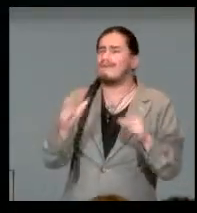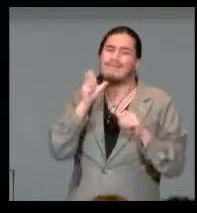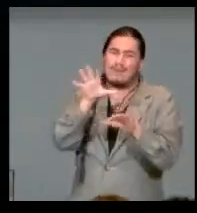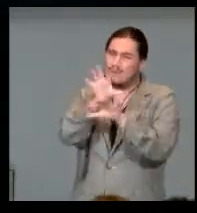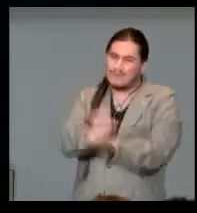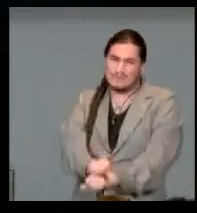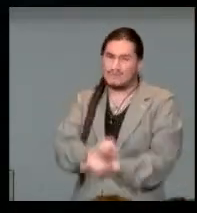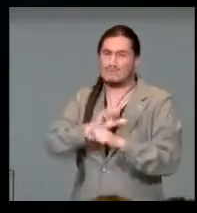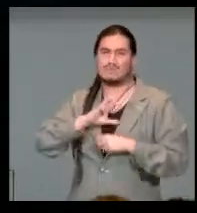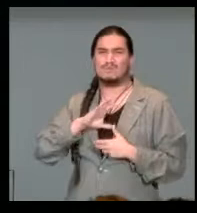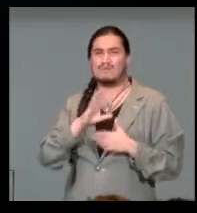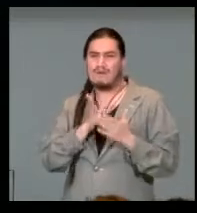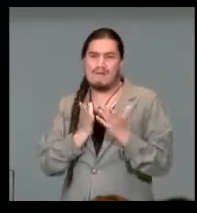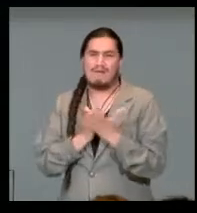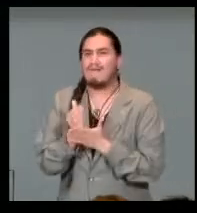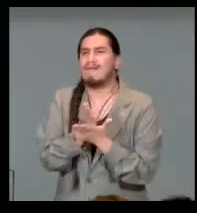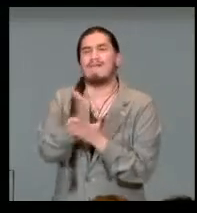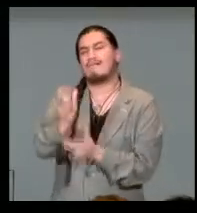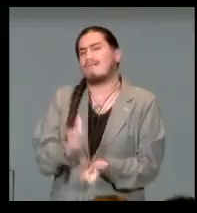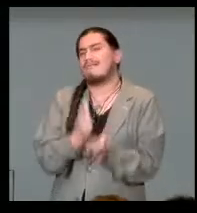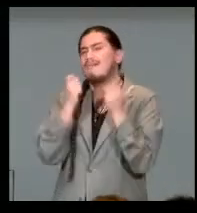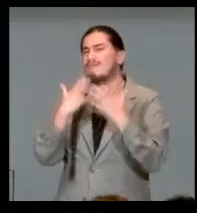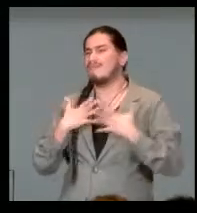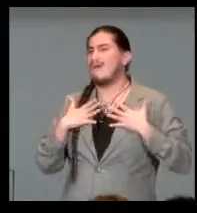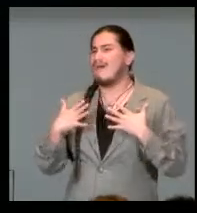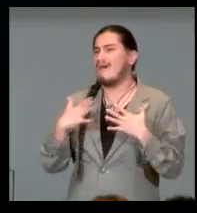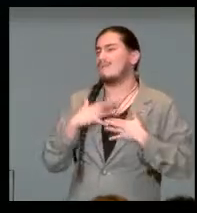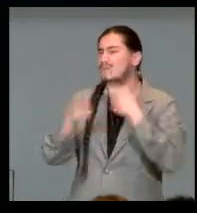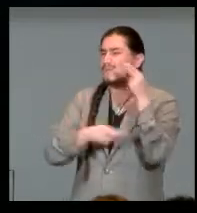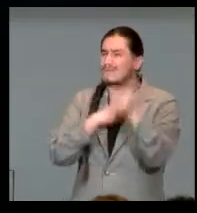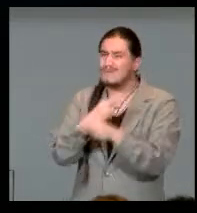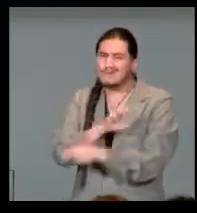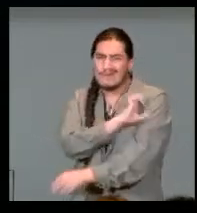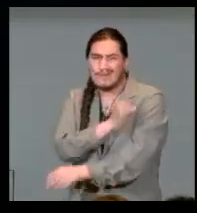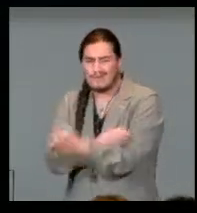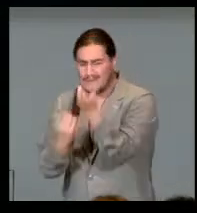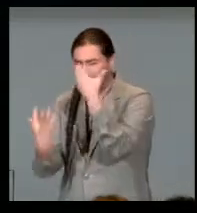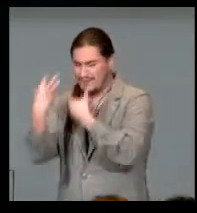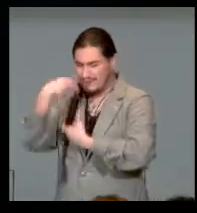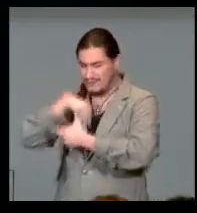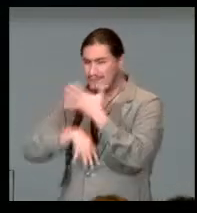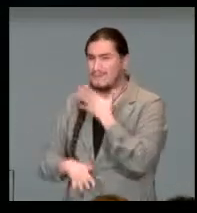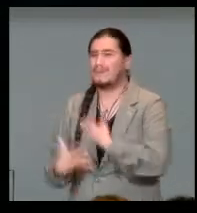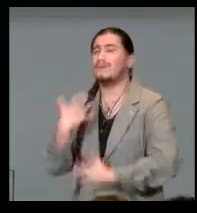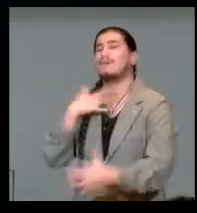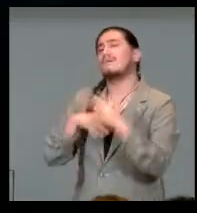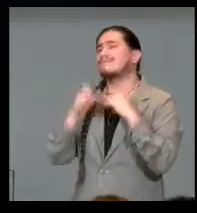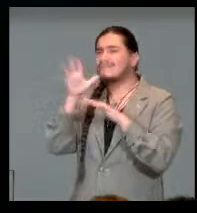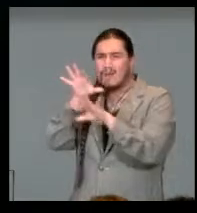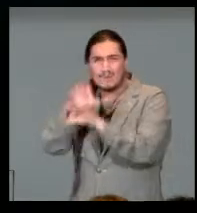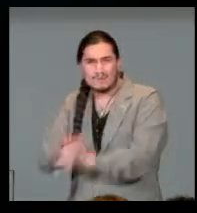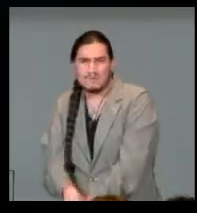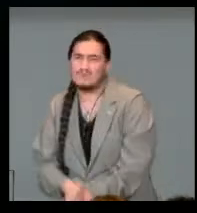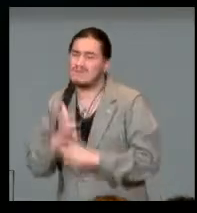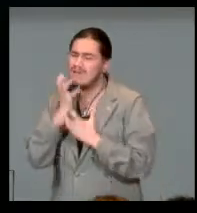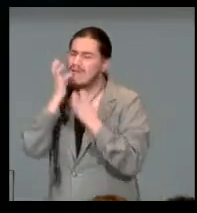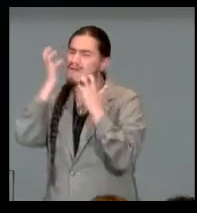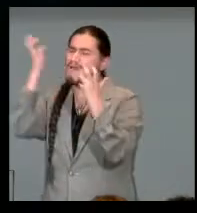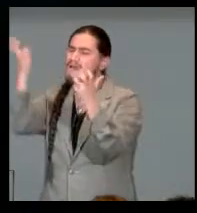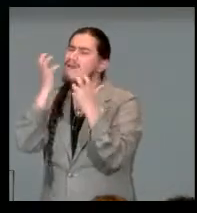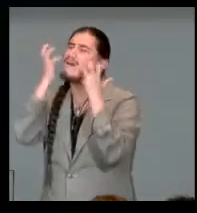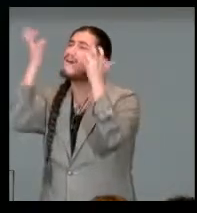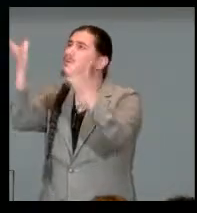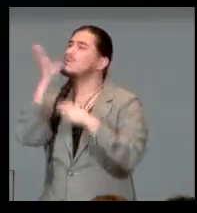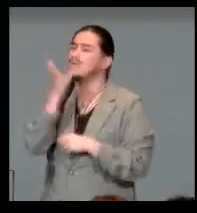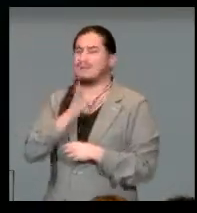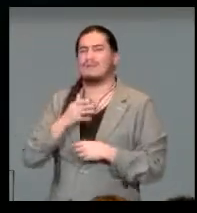like sound bath or universal energy entering my body. It is not used to the howling woman on my tongue, not used